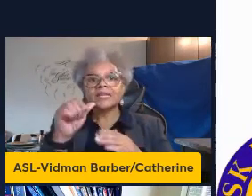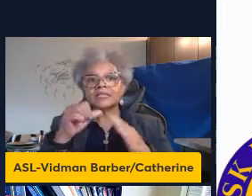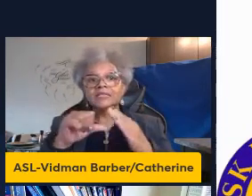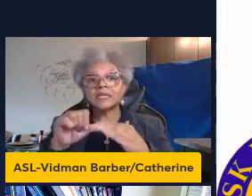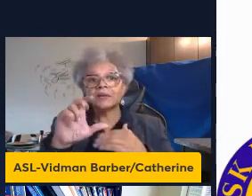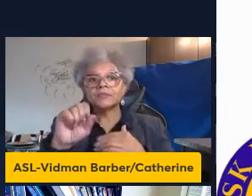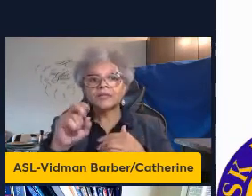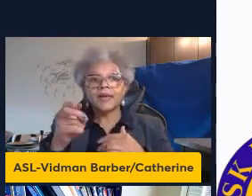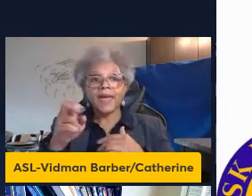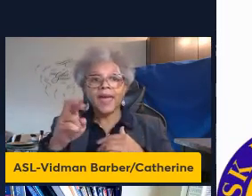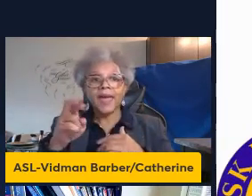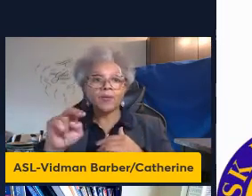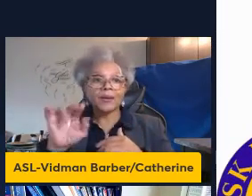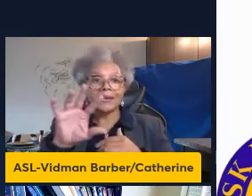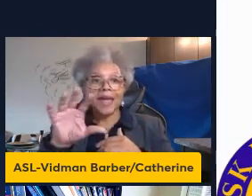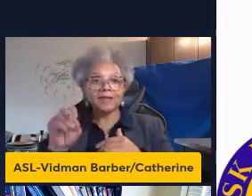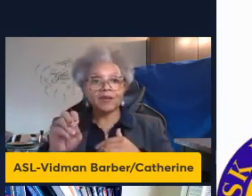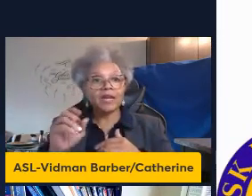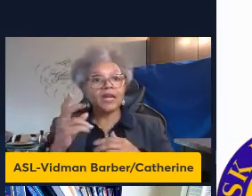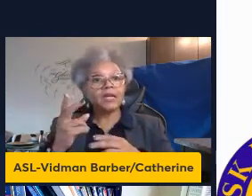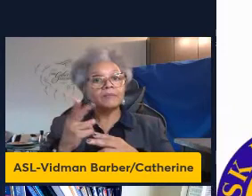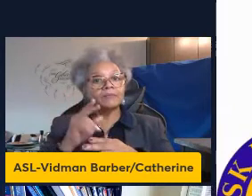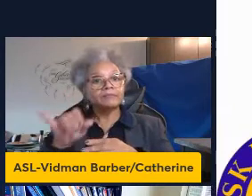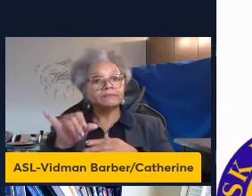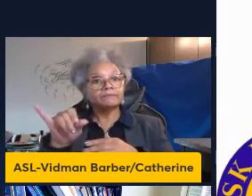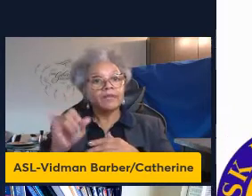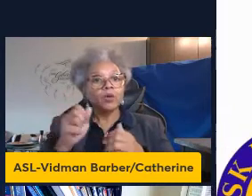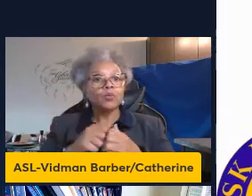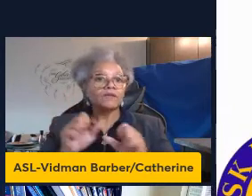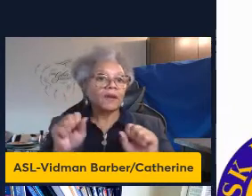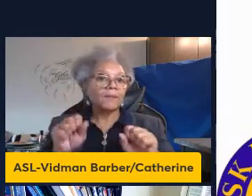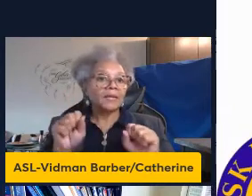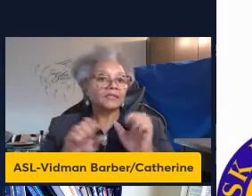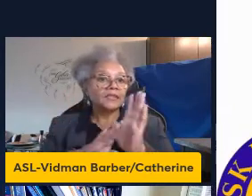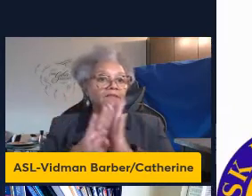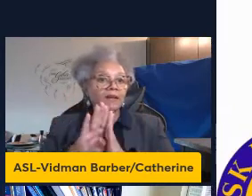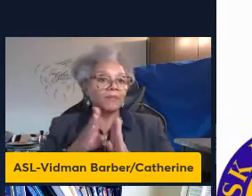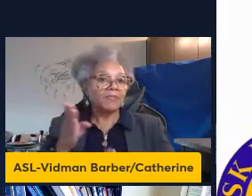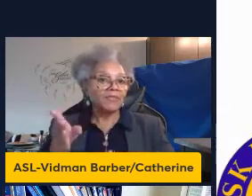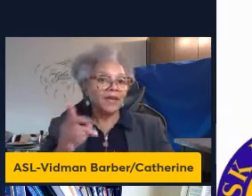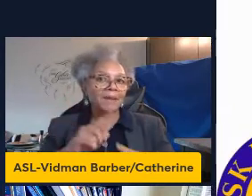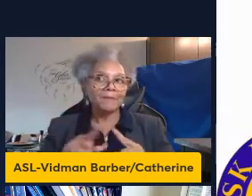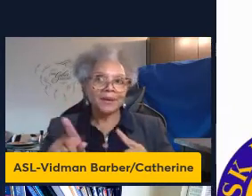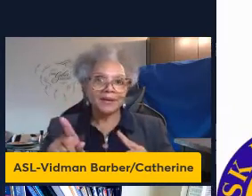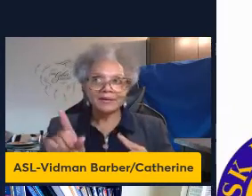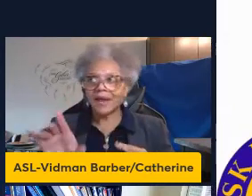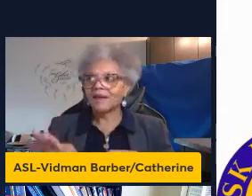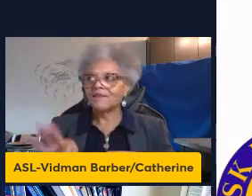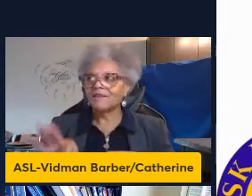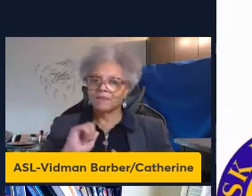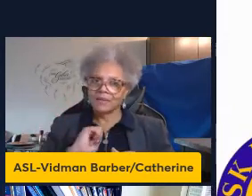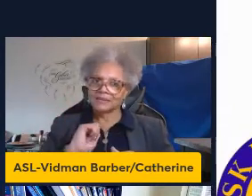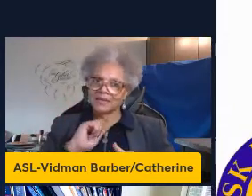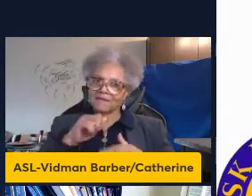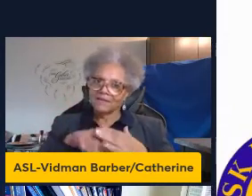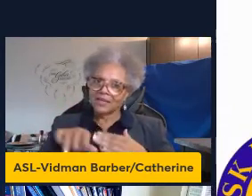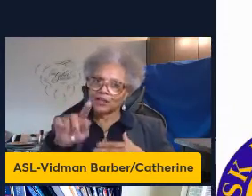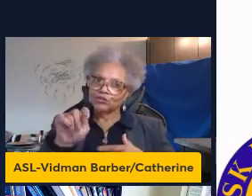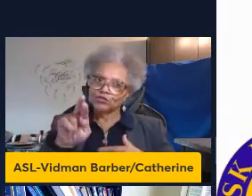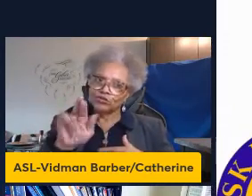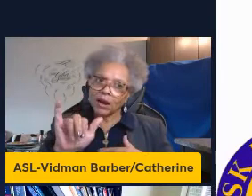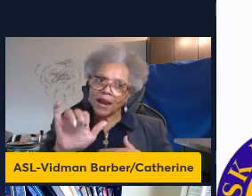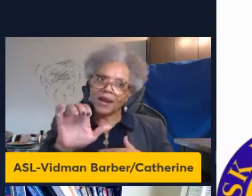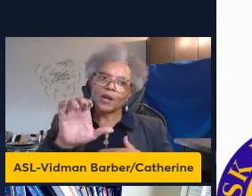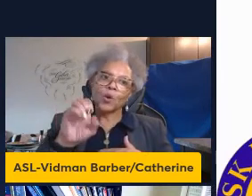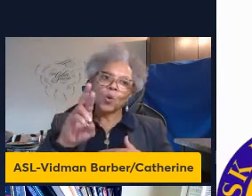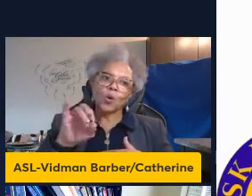Africa, and spending a lot of time with capacity development there. But I found myself at Tricor in Albuquerque, New